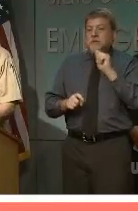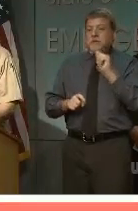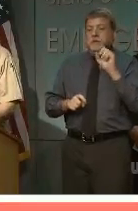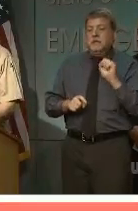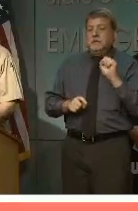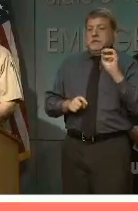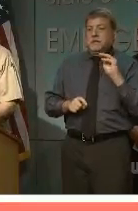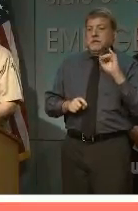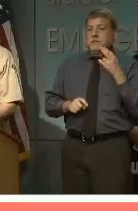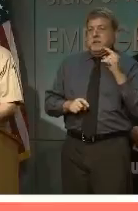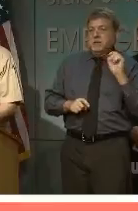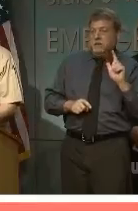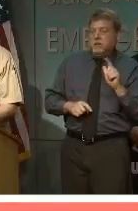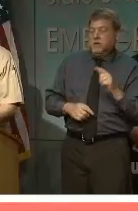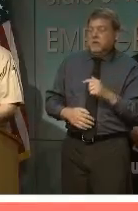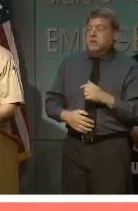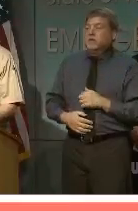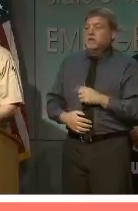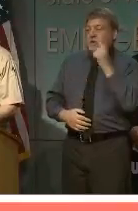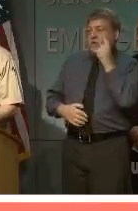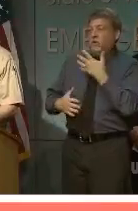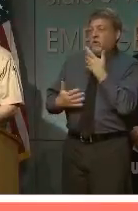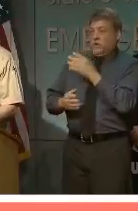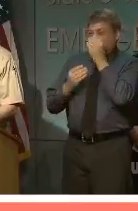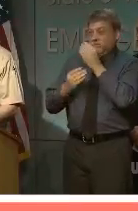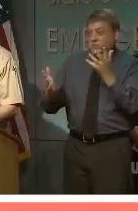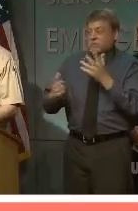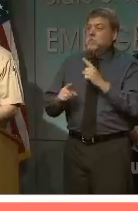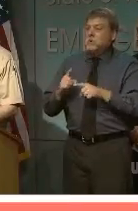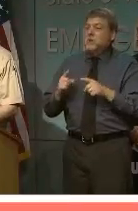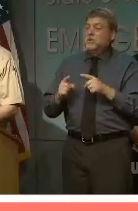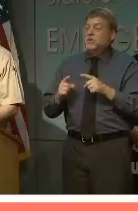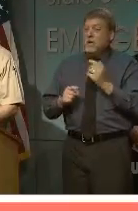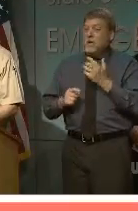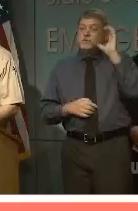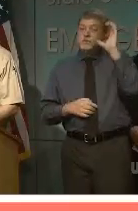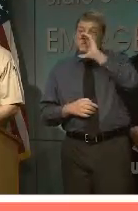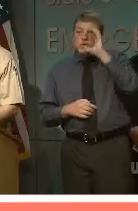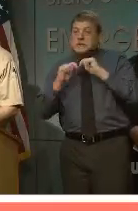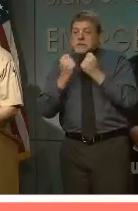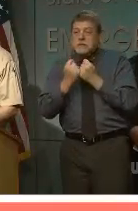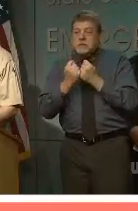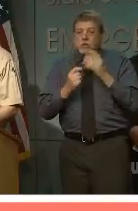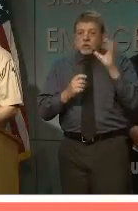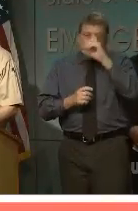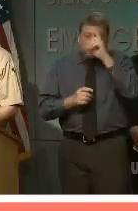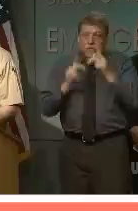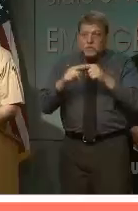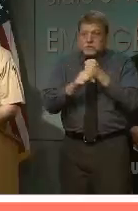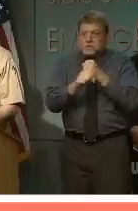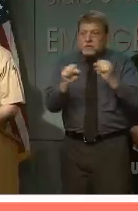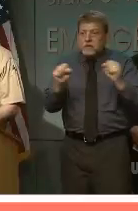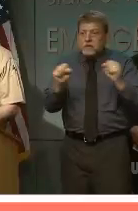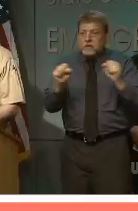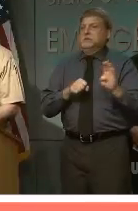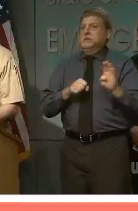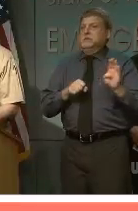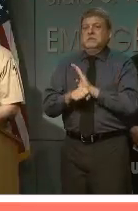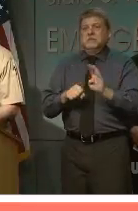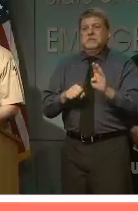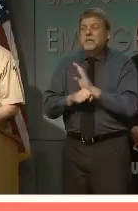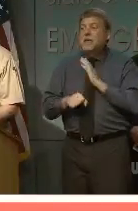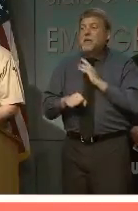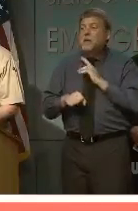Michael. As noted by the governor, search and rescue teams are busy in the western and central portions of our state. Our